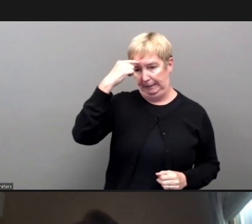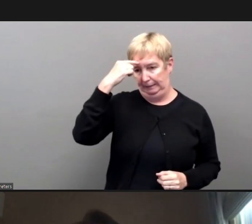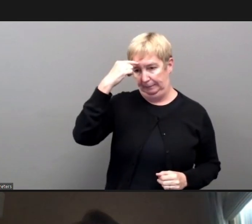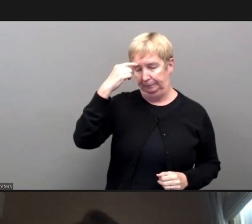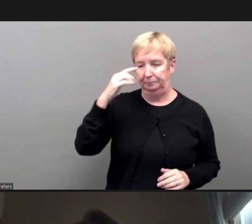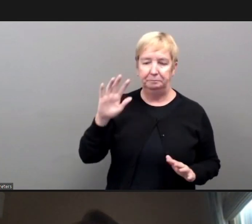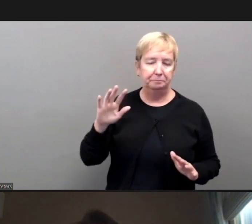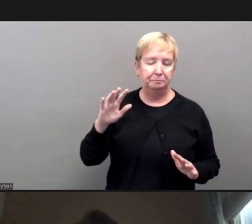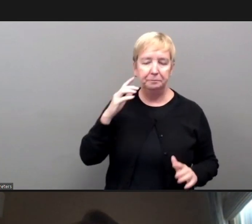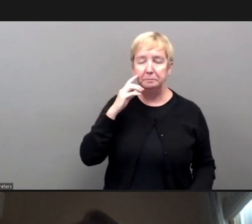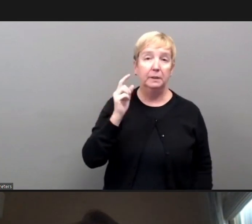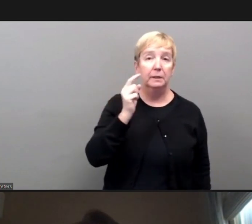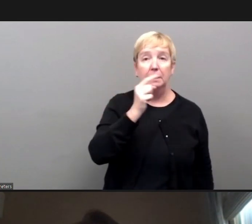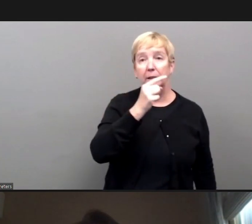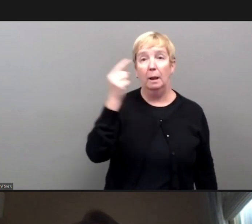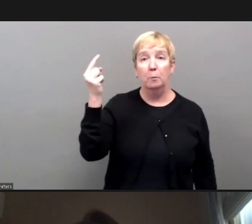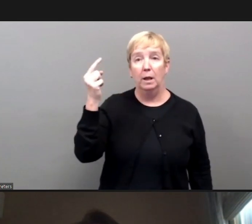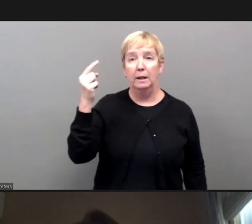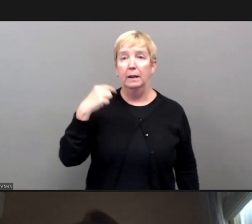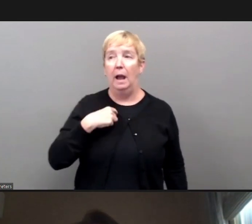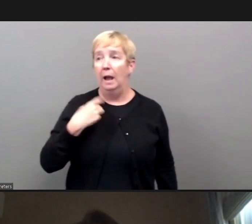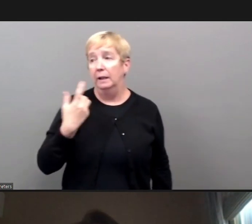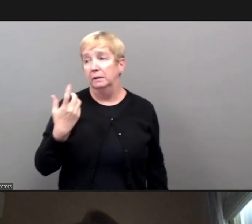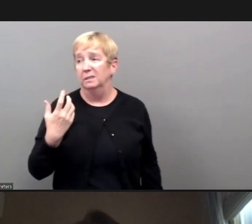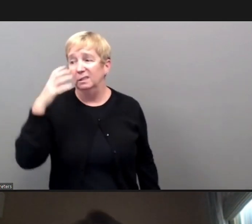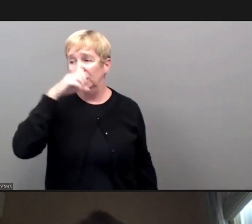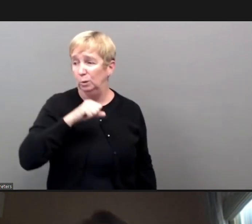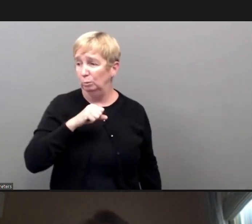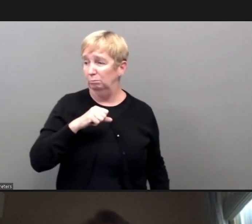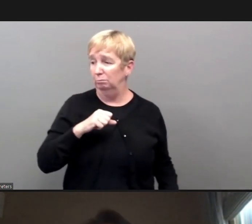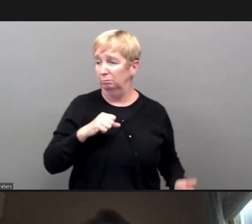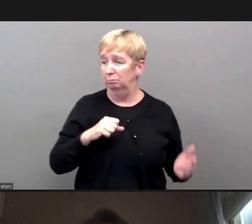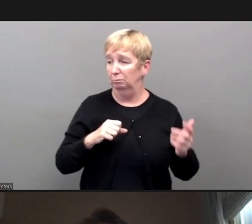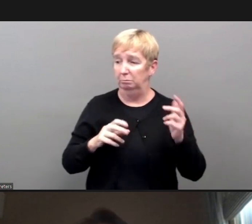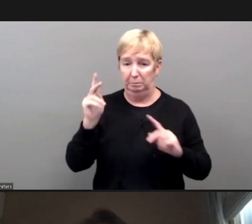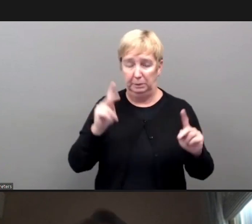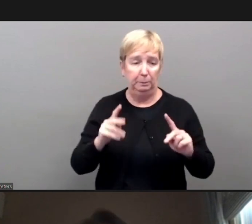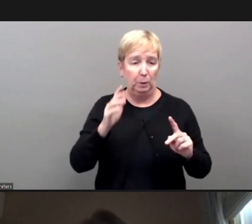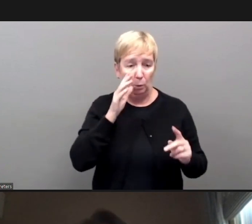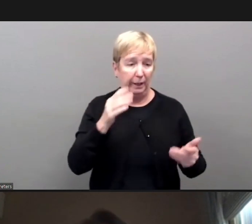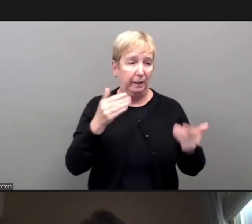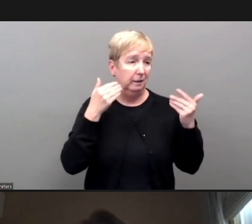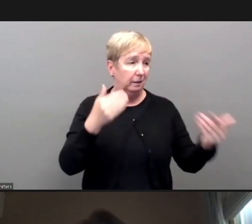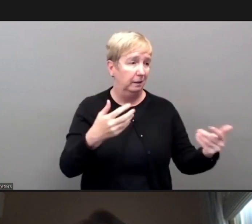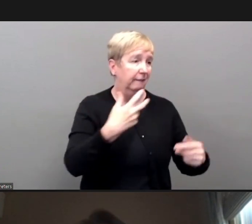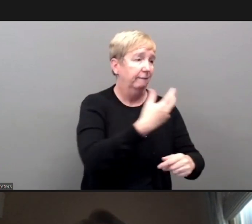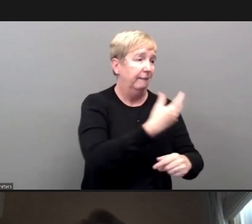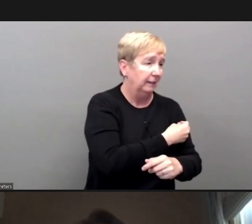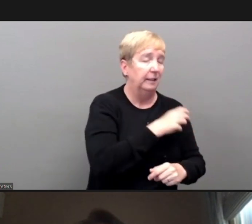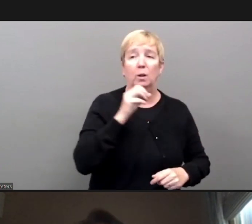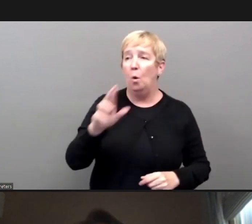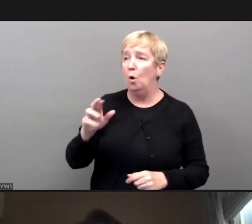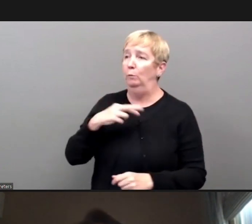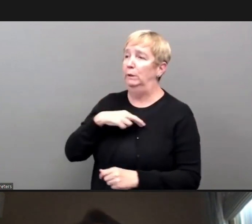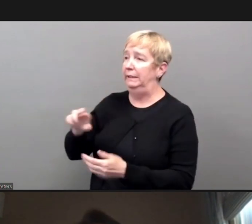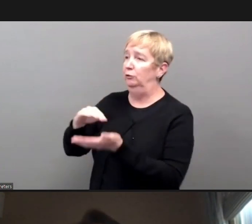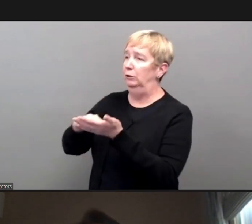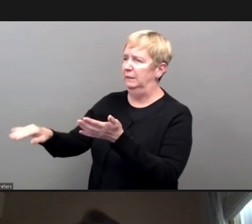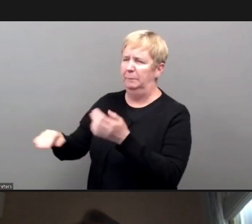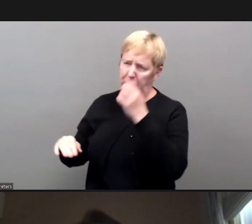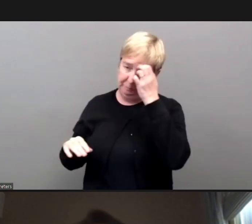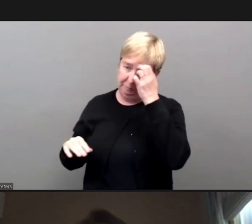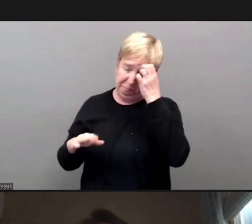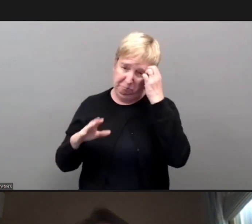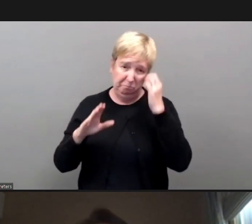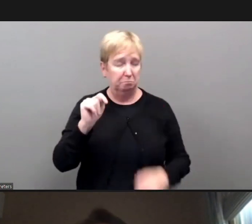number one, I think I started out just sort of assuming that people would either get vaccinated or go get a religious exemption, but that hasn't been the case. It's